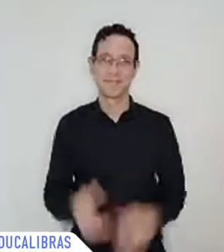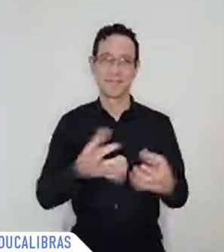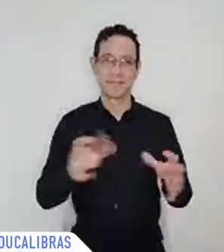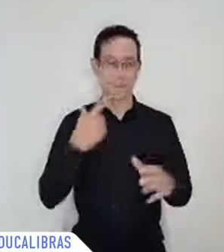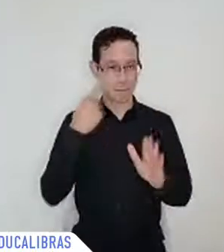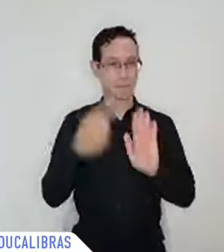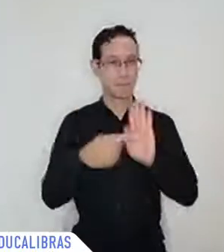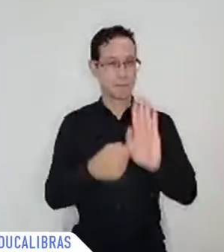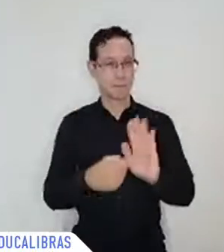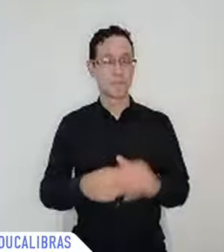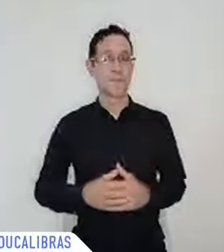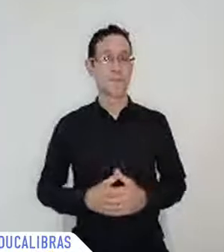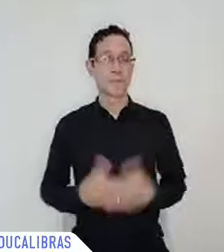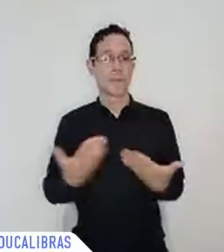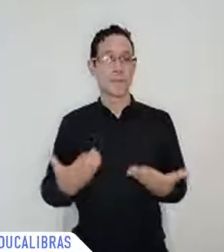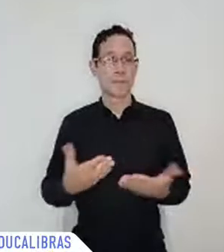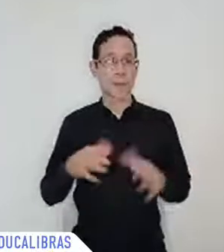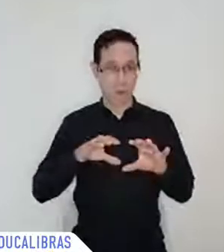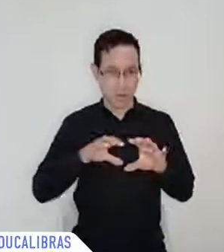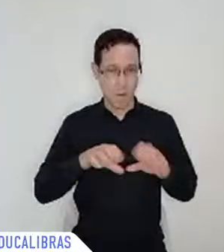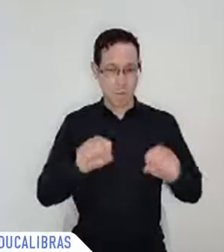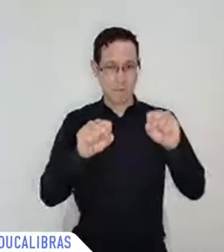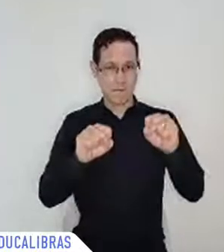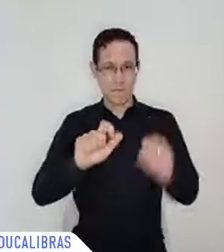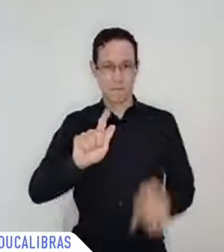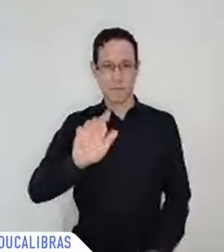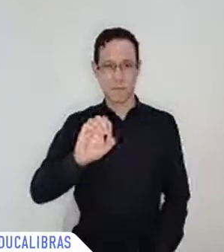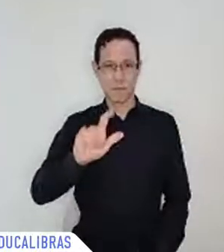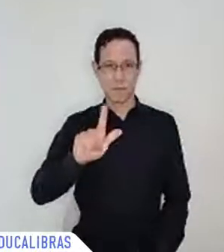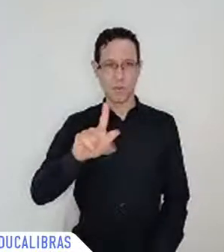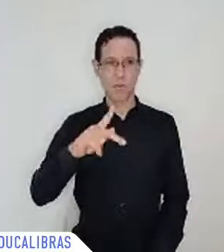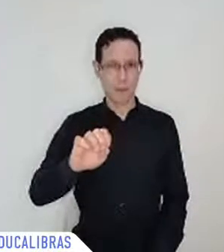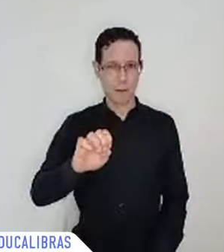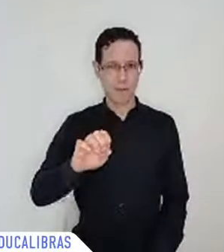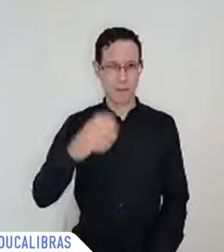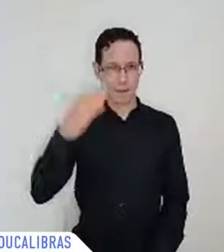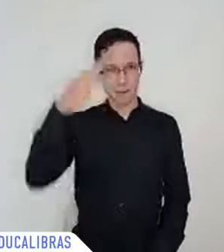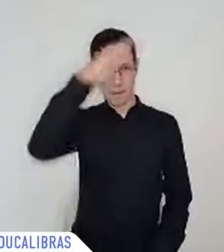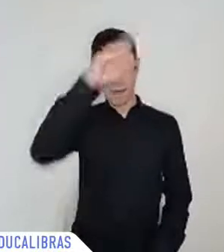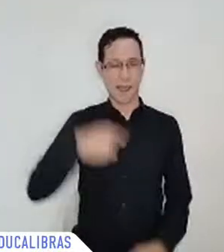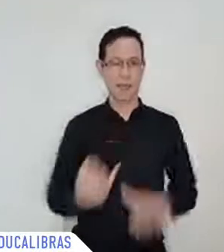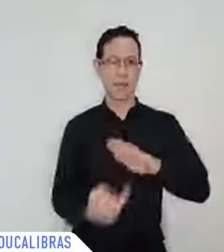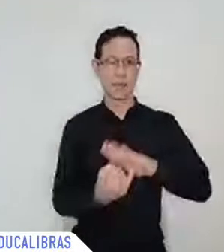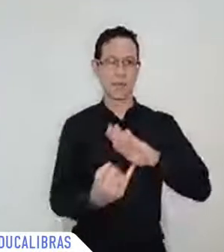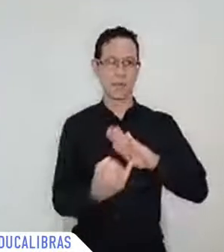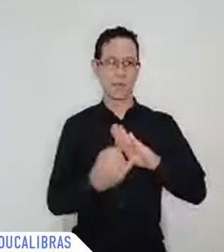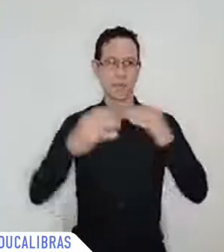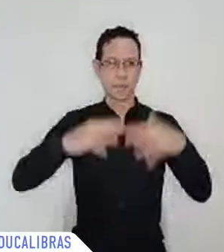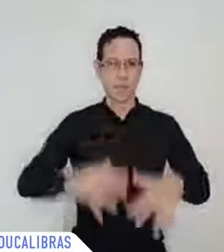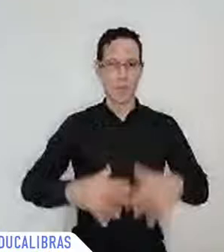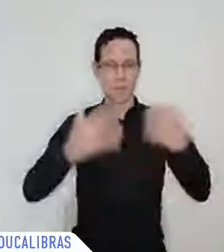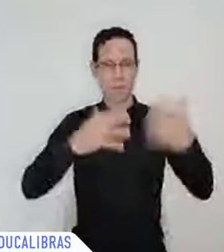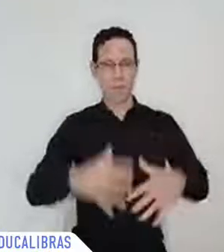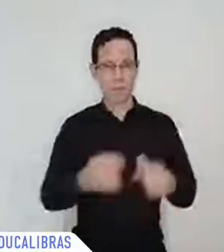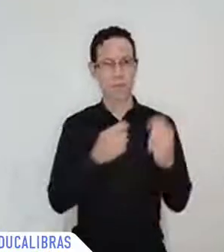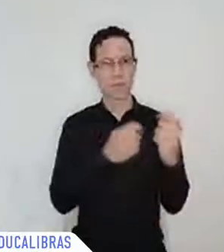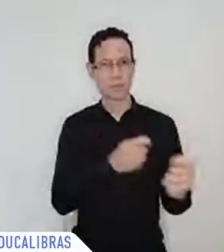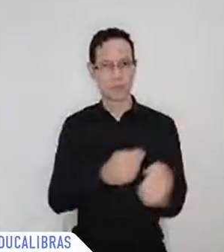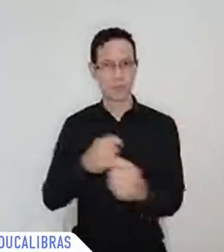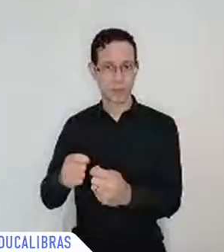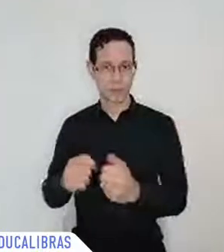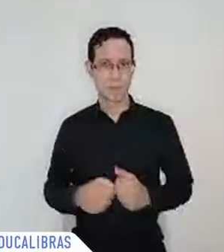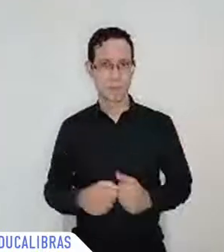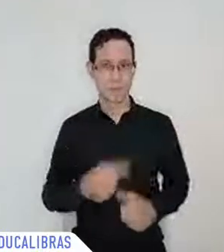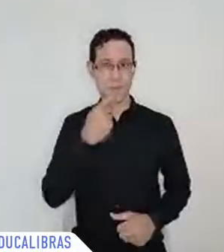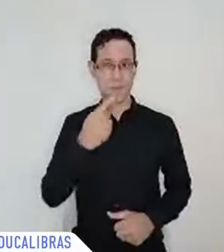CPI, this Parliamentary Investigation Committee. But the idea, maybe I'm confusing